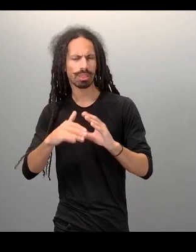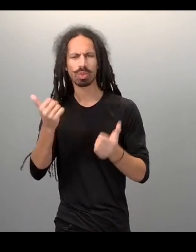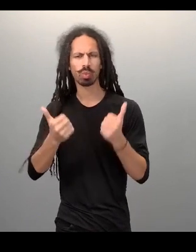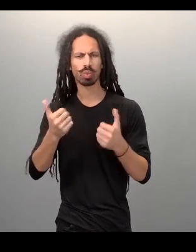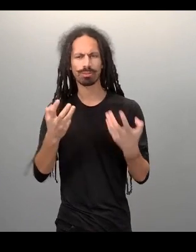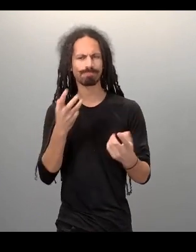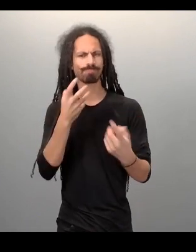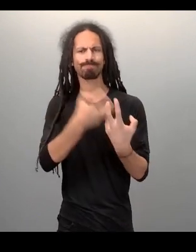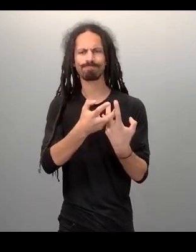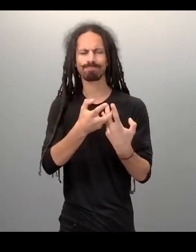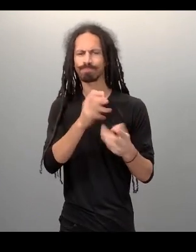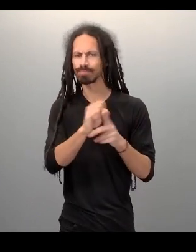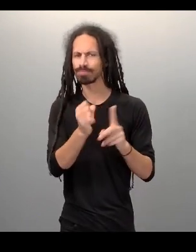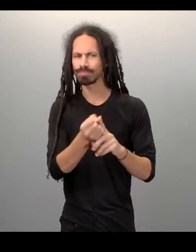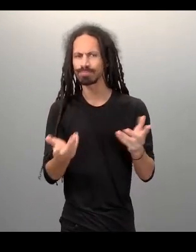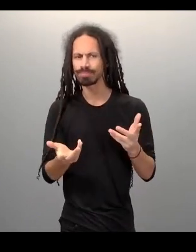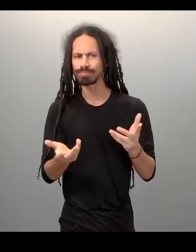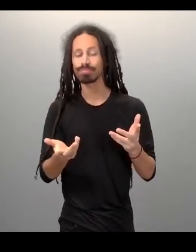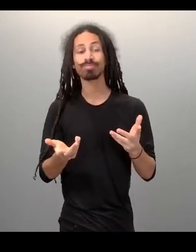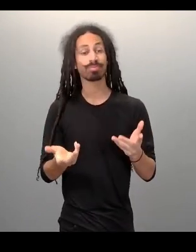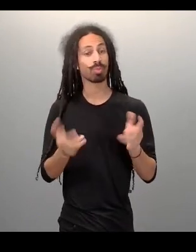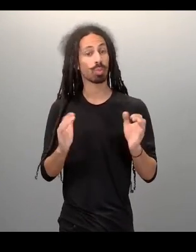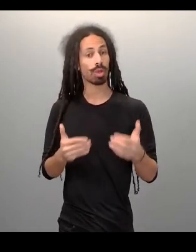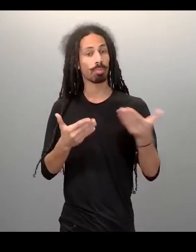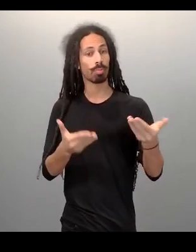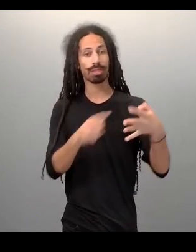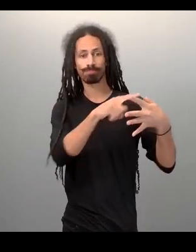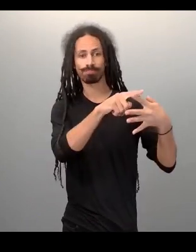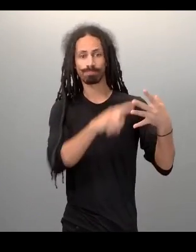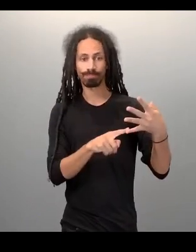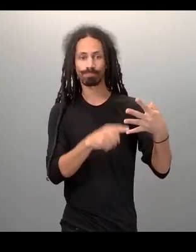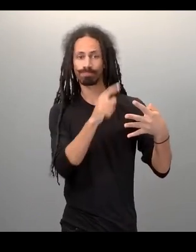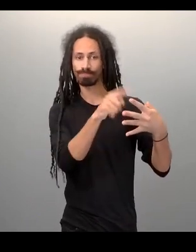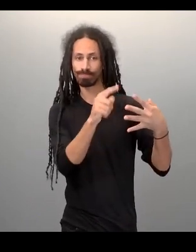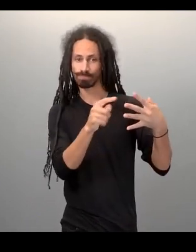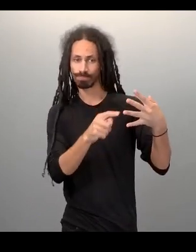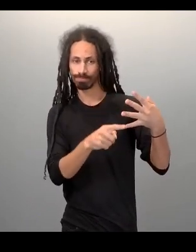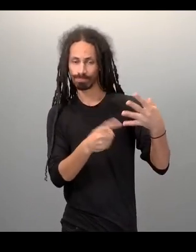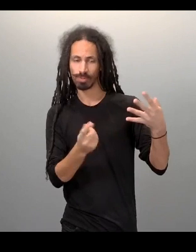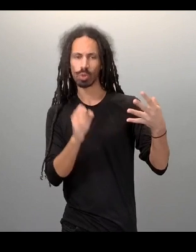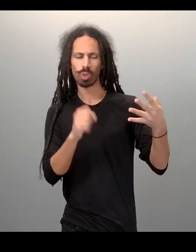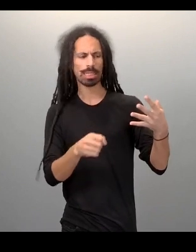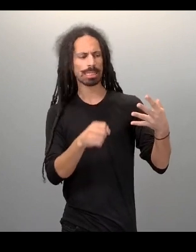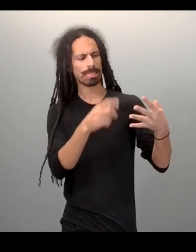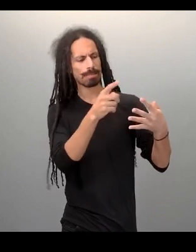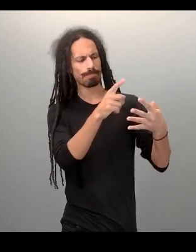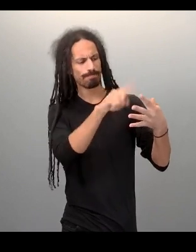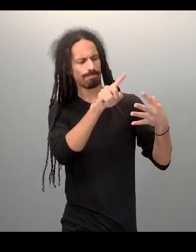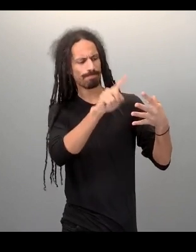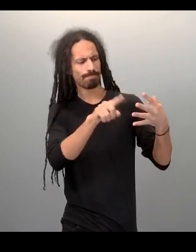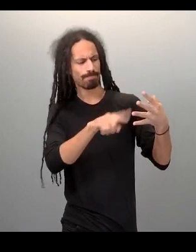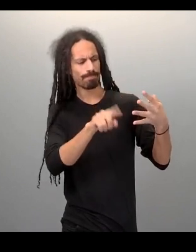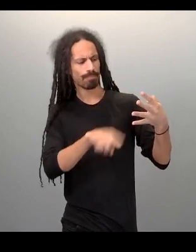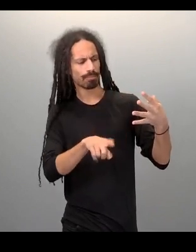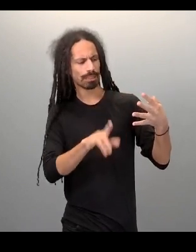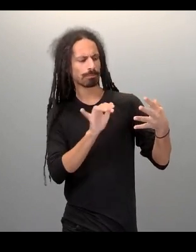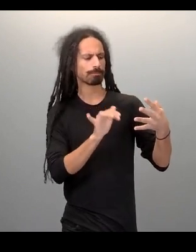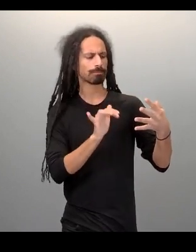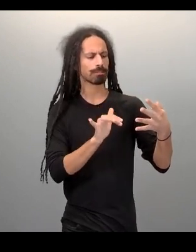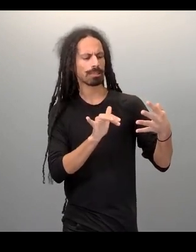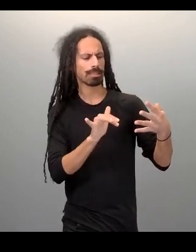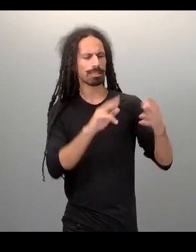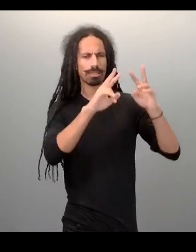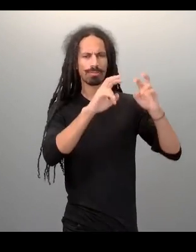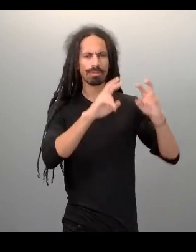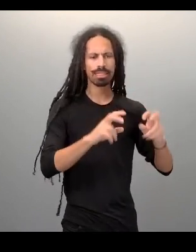Well, we've provided these 4 points that you can use to evaluate whether it should be a professional